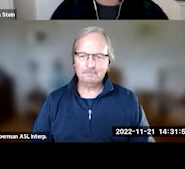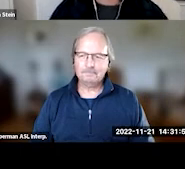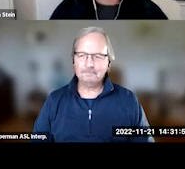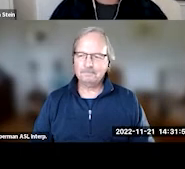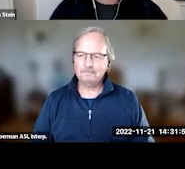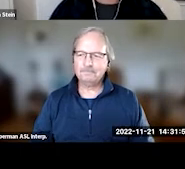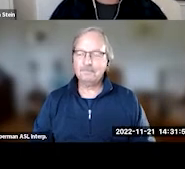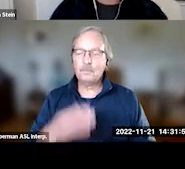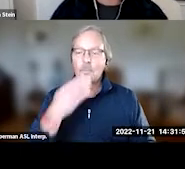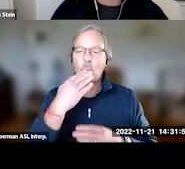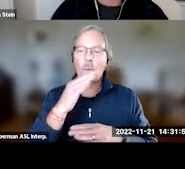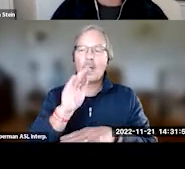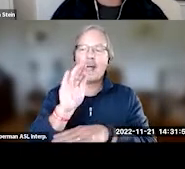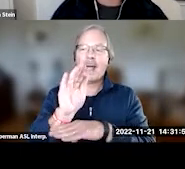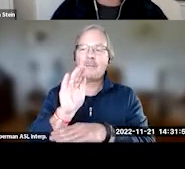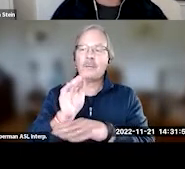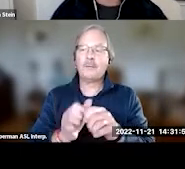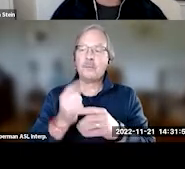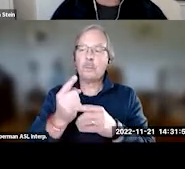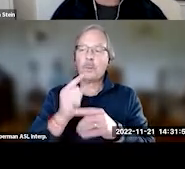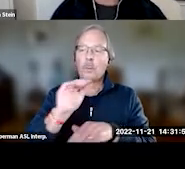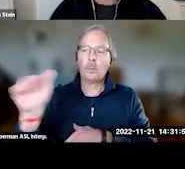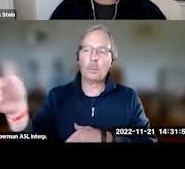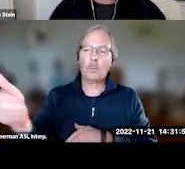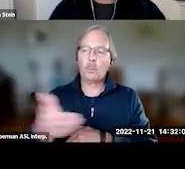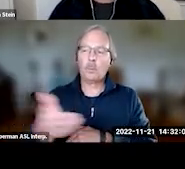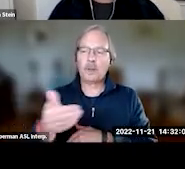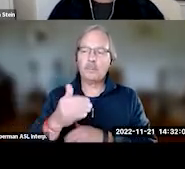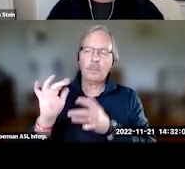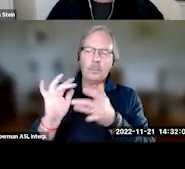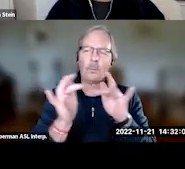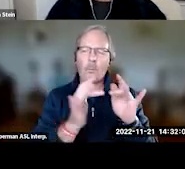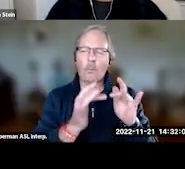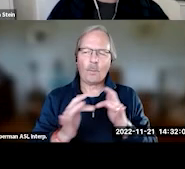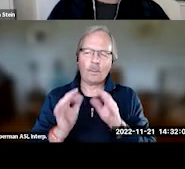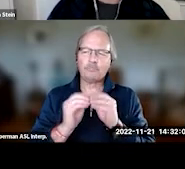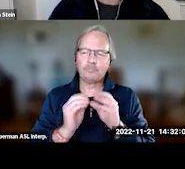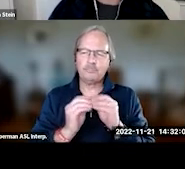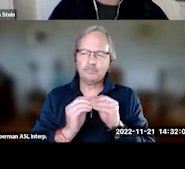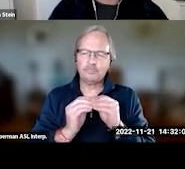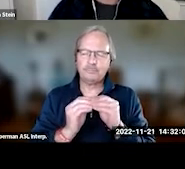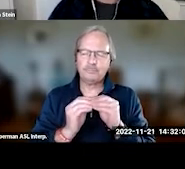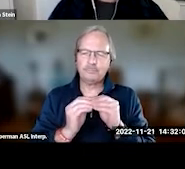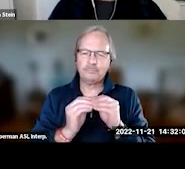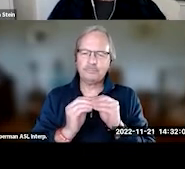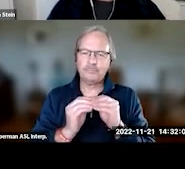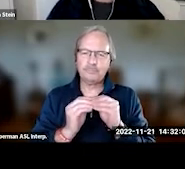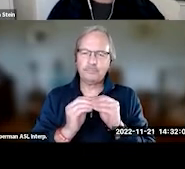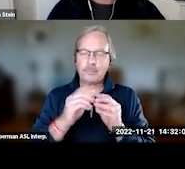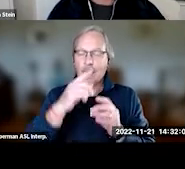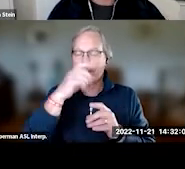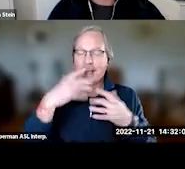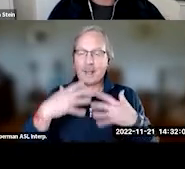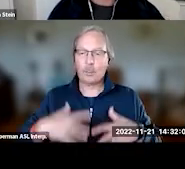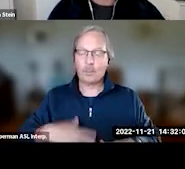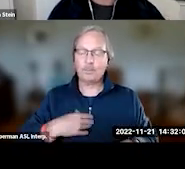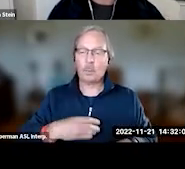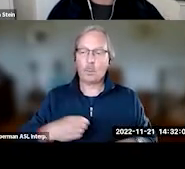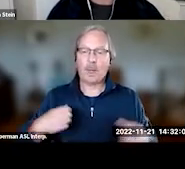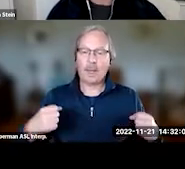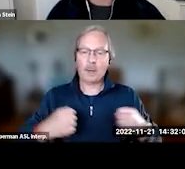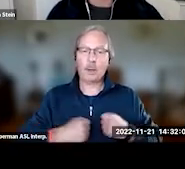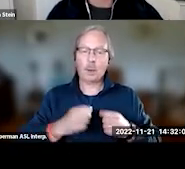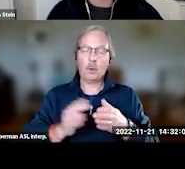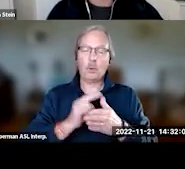Good afternoon, everyone. Welcome to our webinar, Black Robes and White Coats, Using Project ECHO to